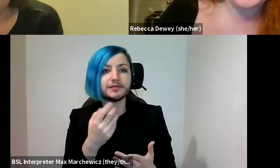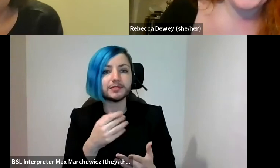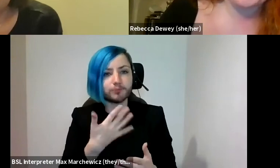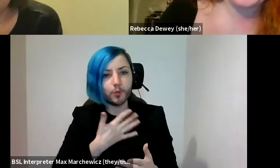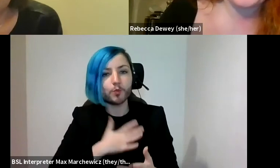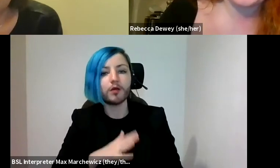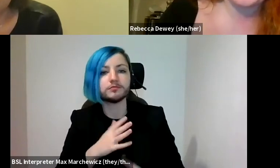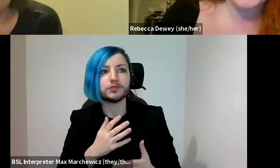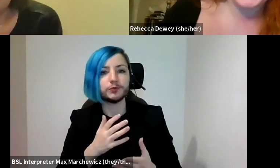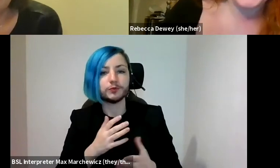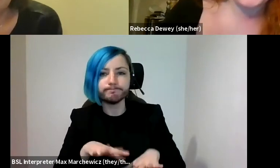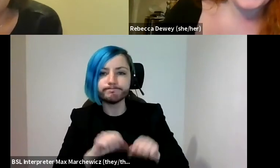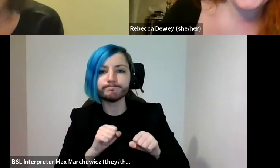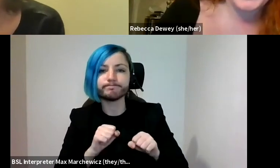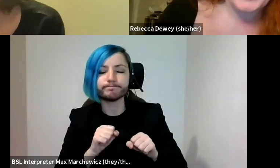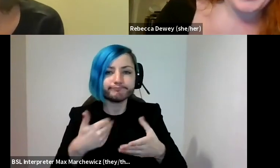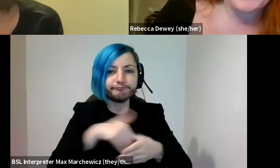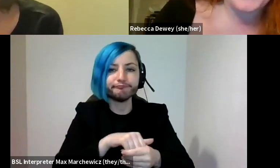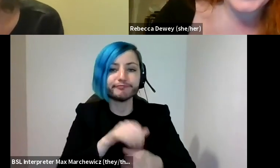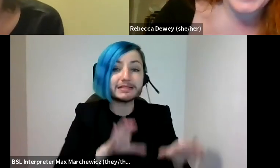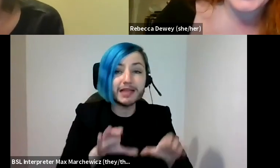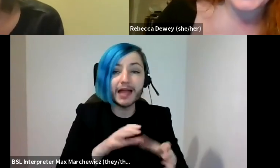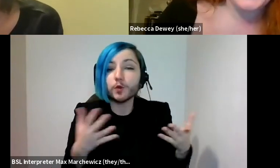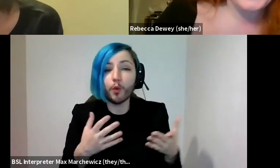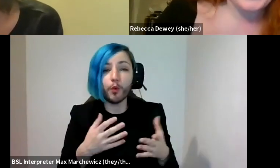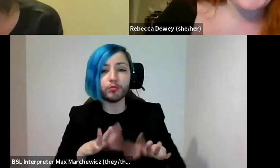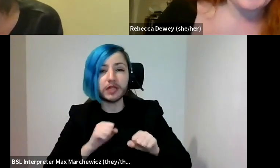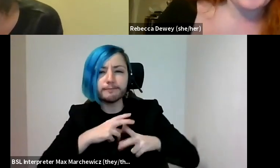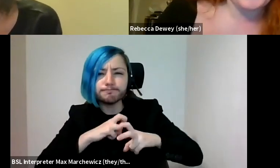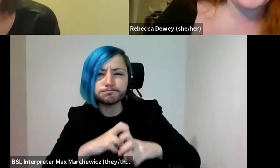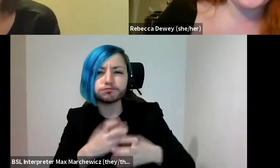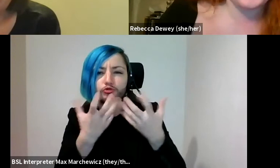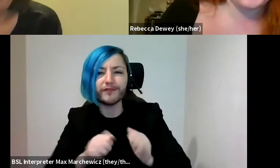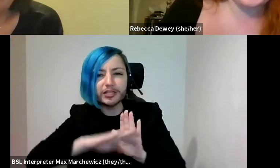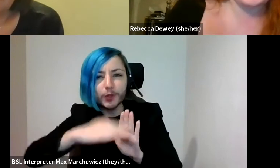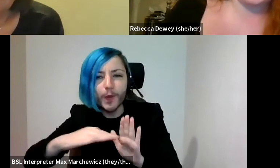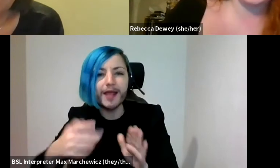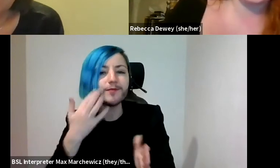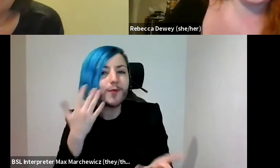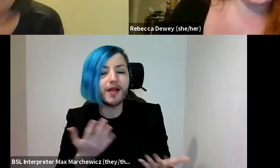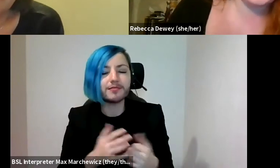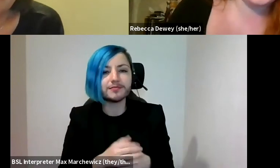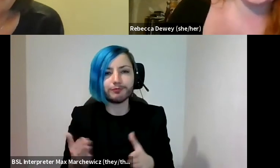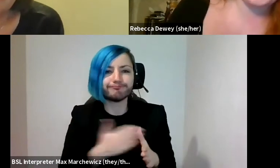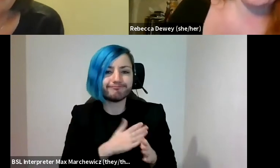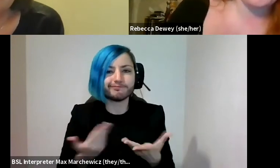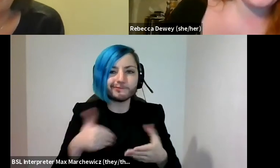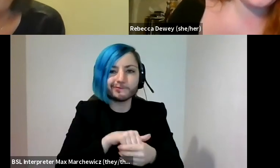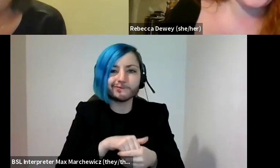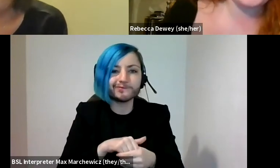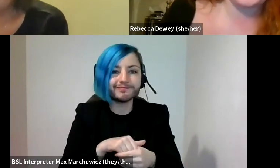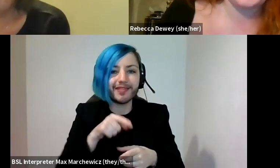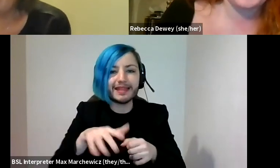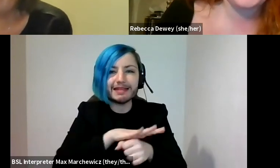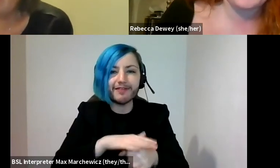become a gravitational waves investigator. What first got you into this field, or were there other bits